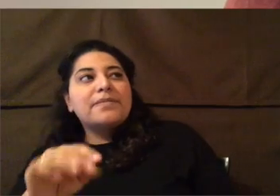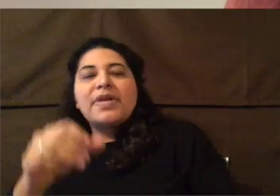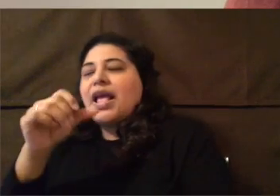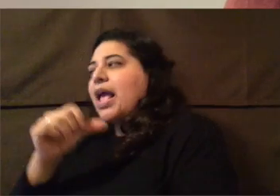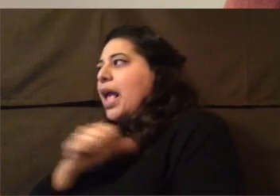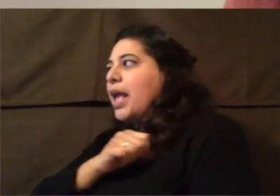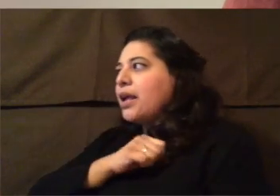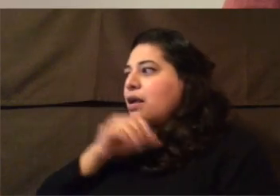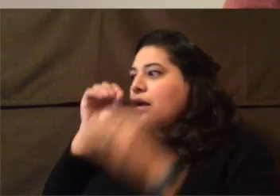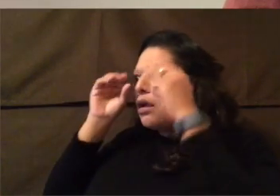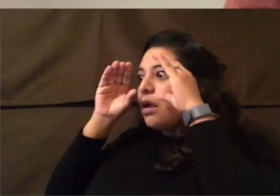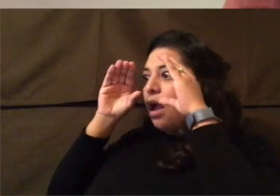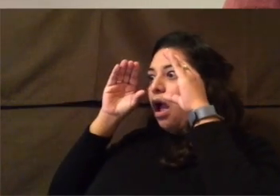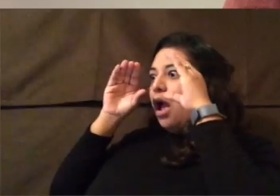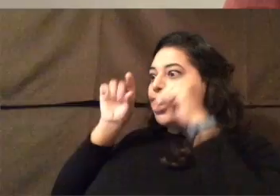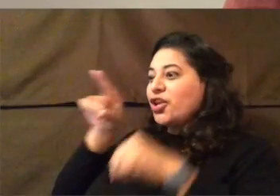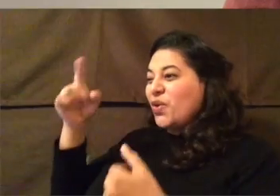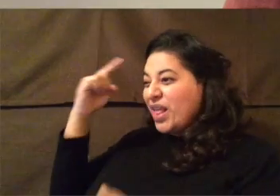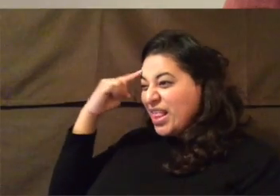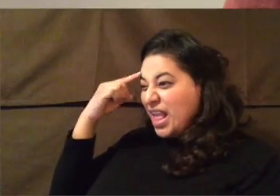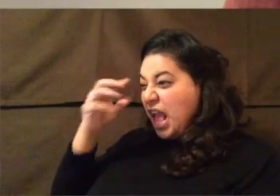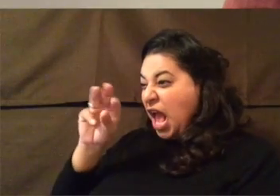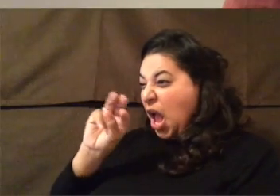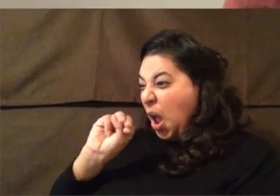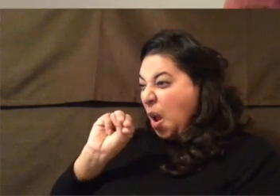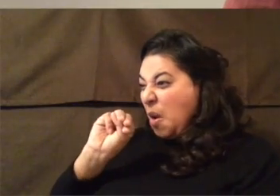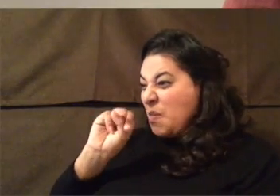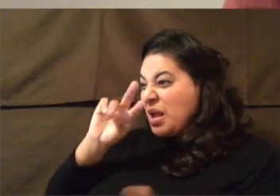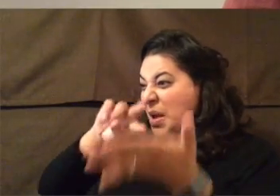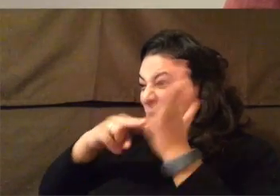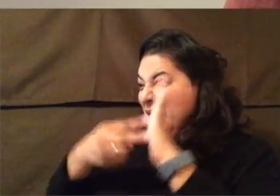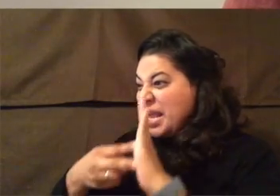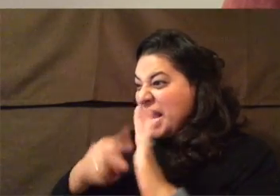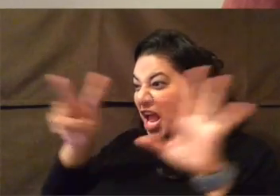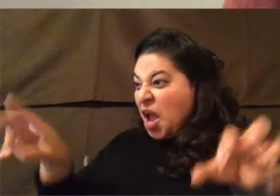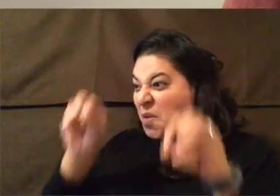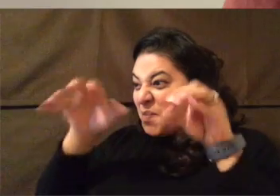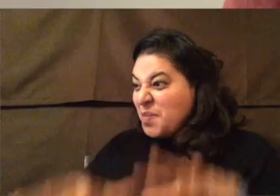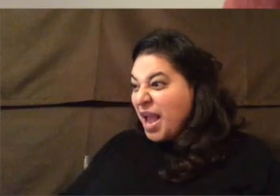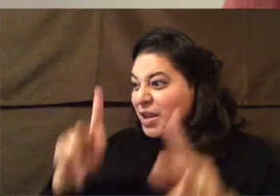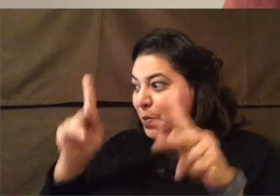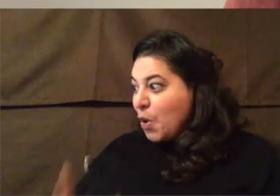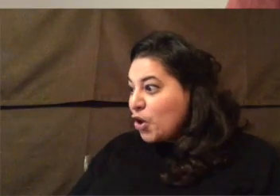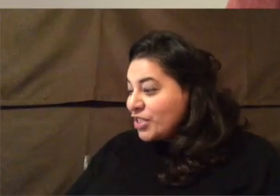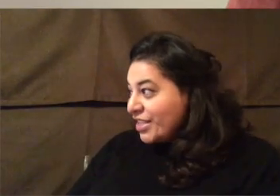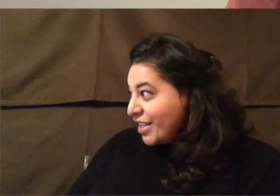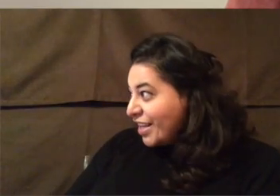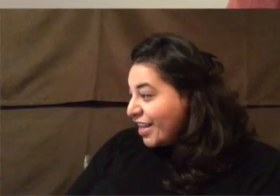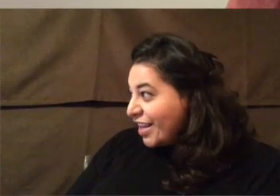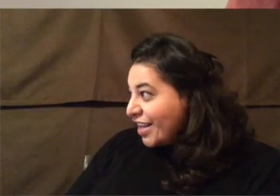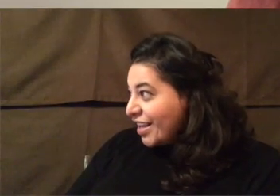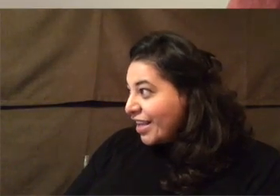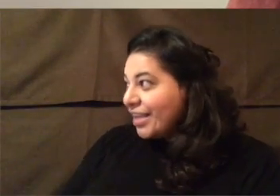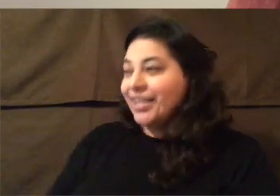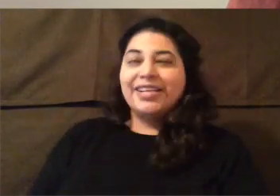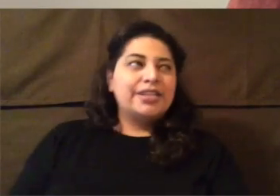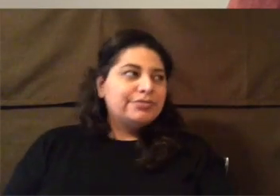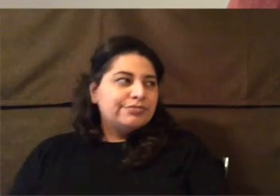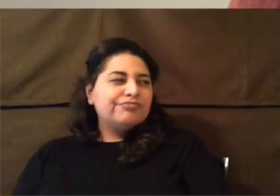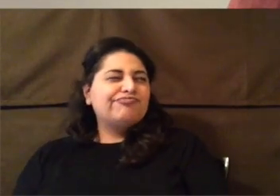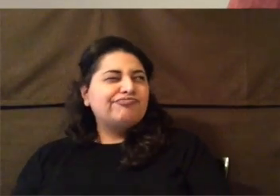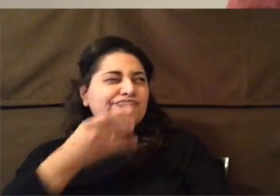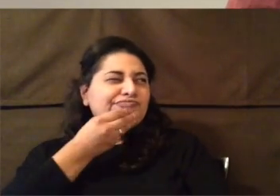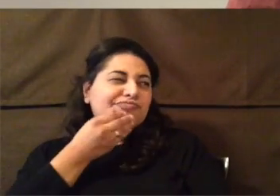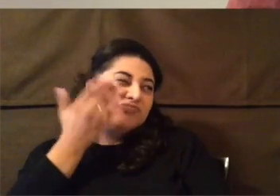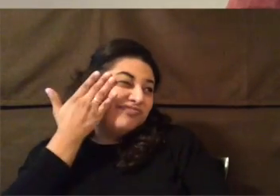on it." Annie's eyes got round. "You think M stands for magic person?" she